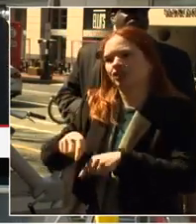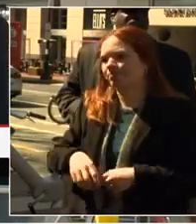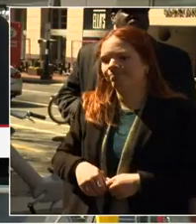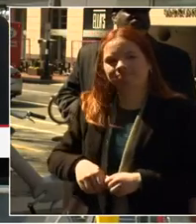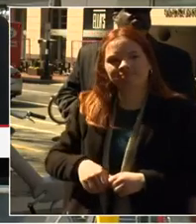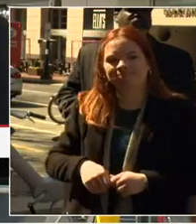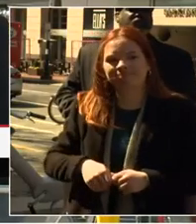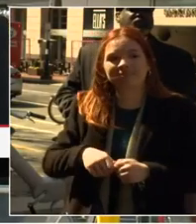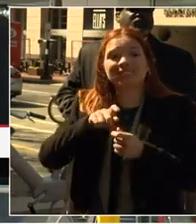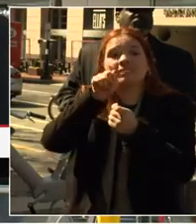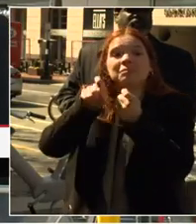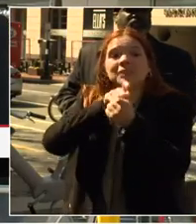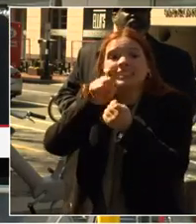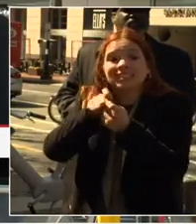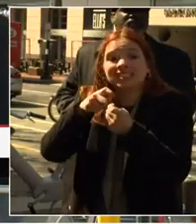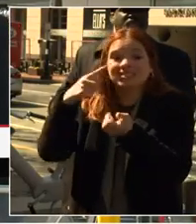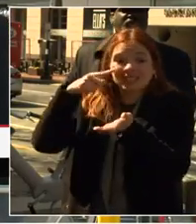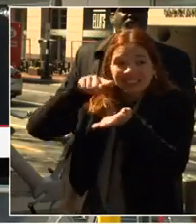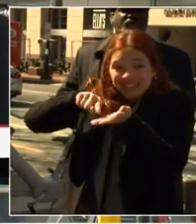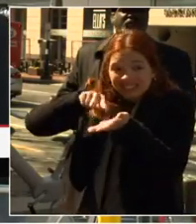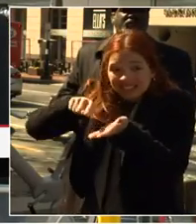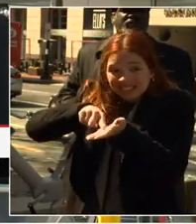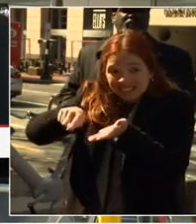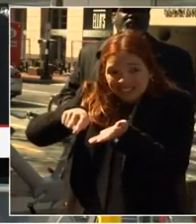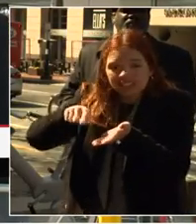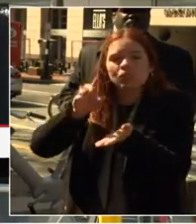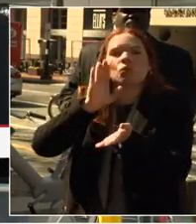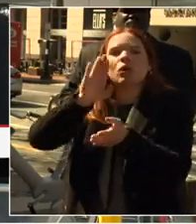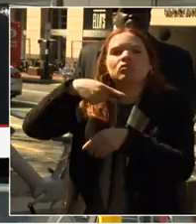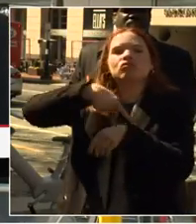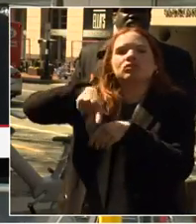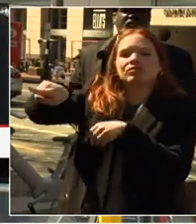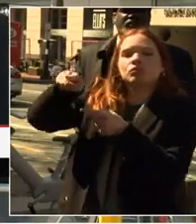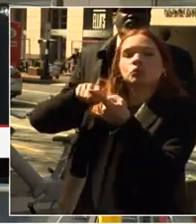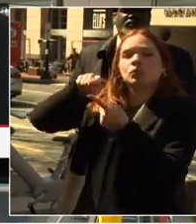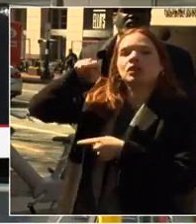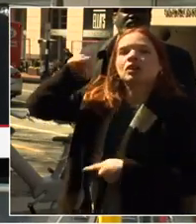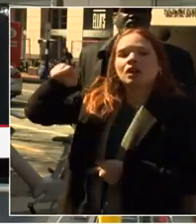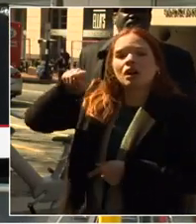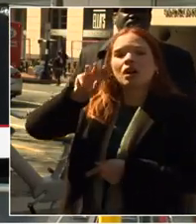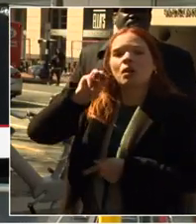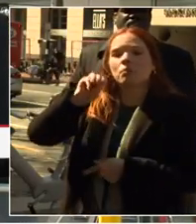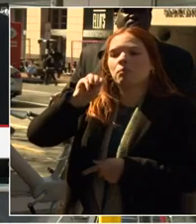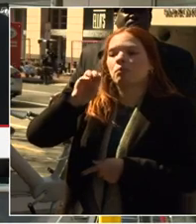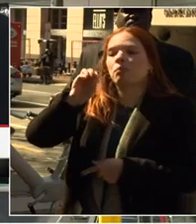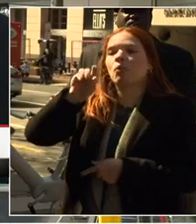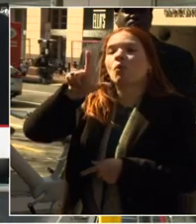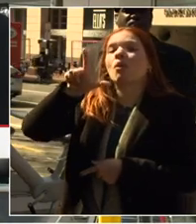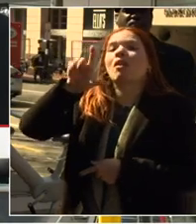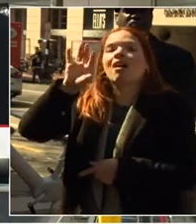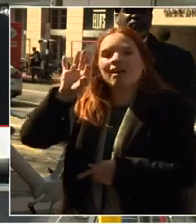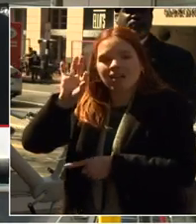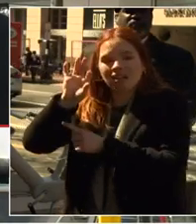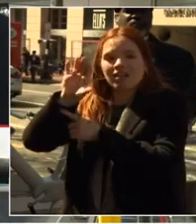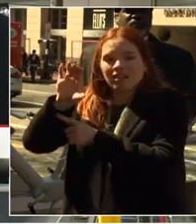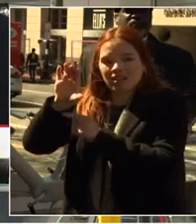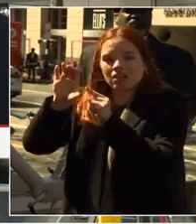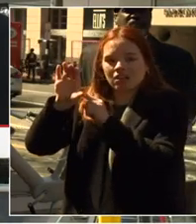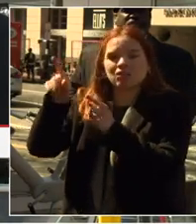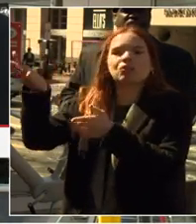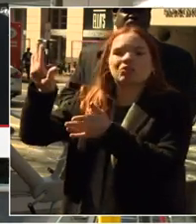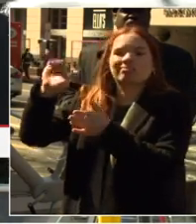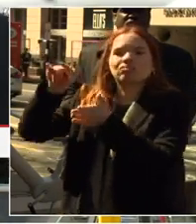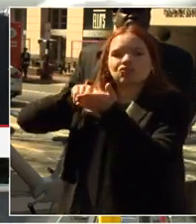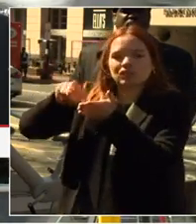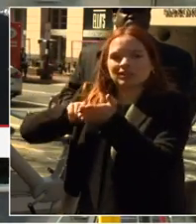of the investigation, I will be referring you to the MALC and Ms. Vitale. I think I've said like all I can